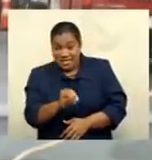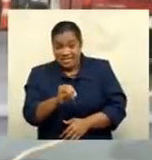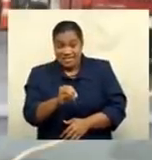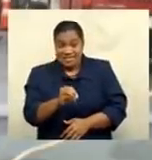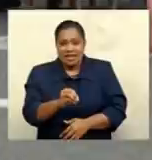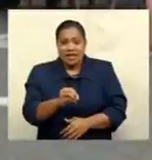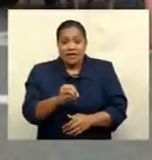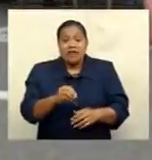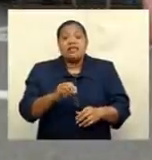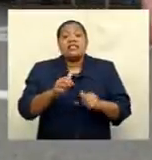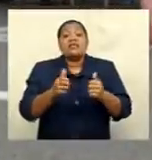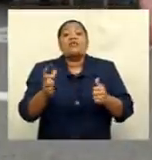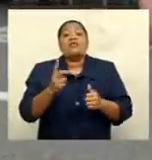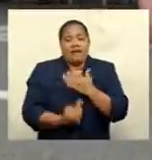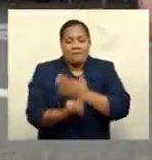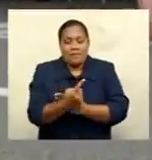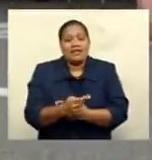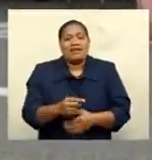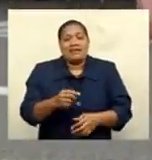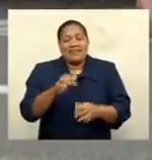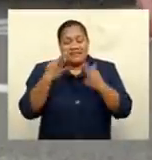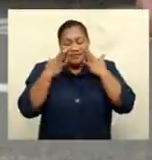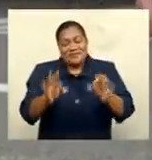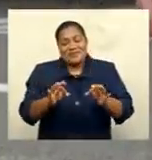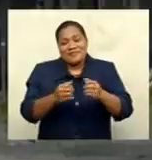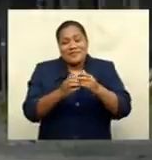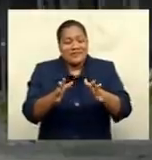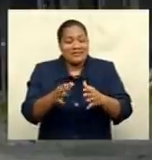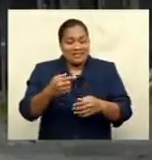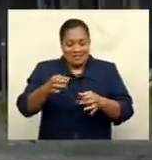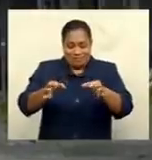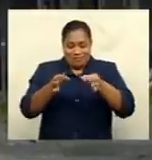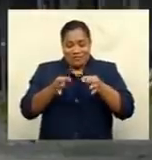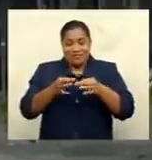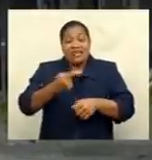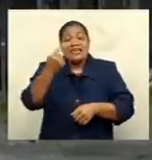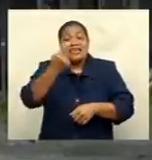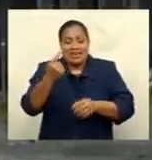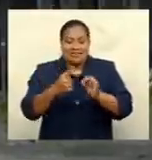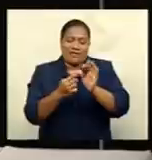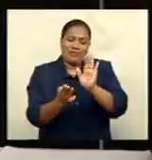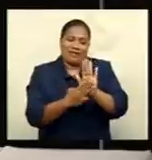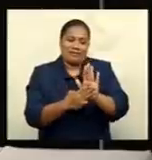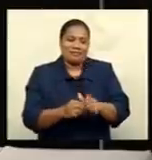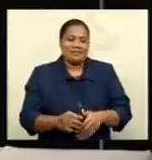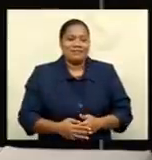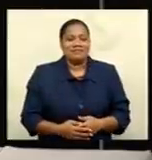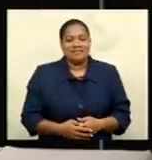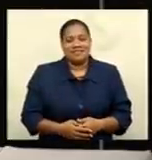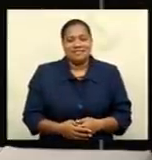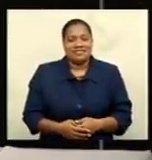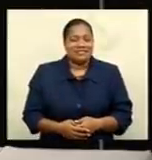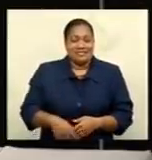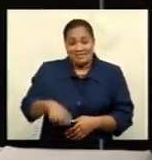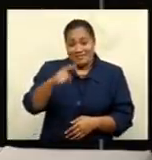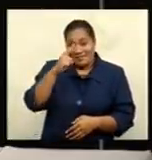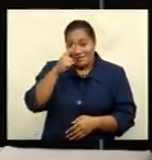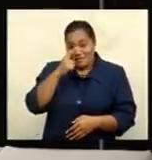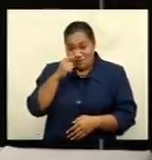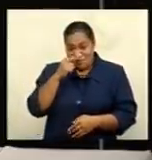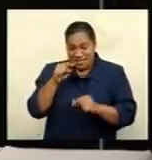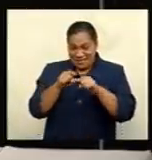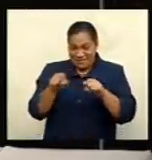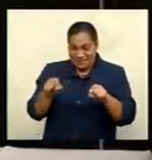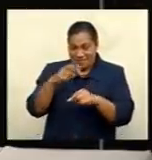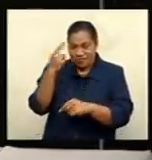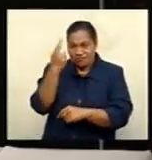the curfew will start at 11 p.m. Christiana Uluwai, FBC News. People who smoke are among